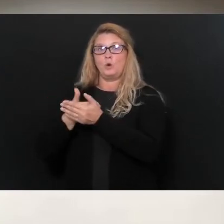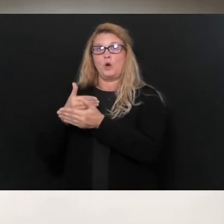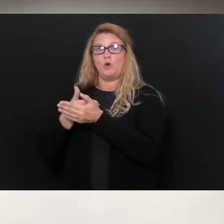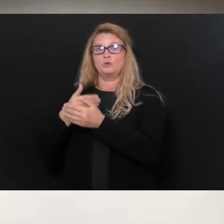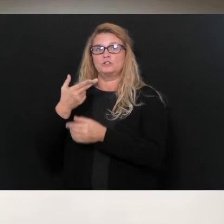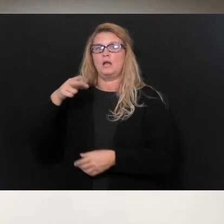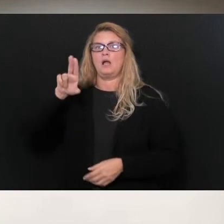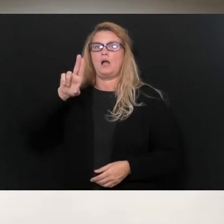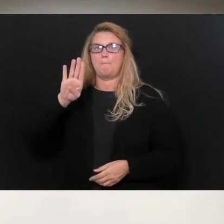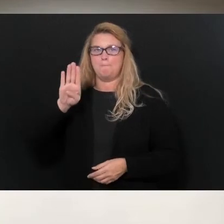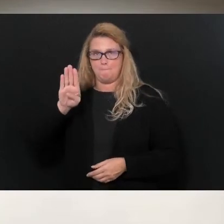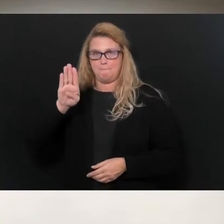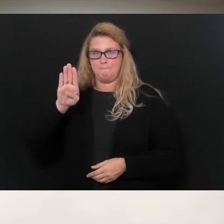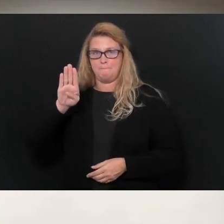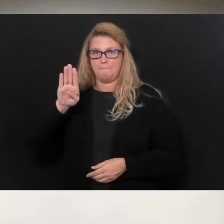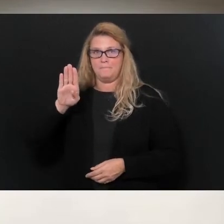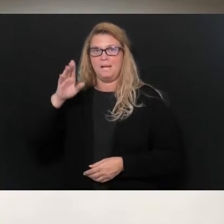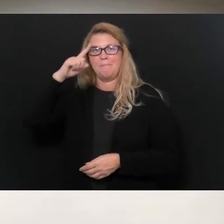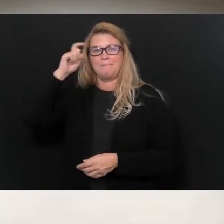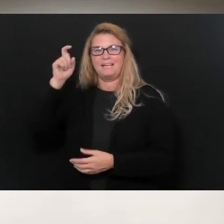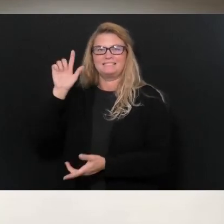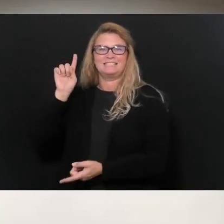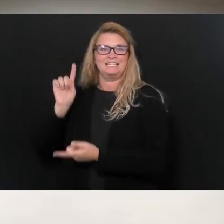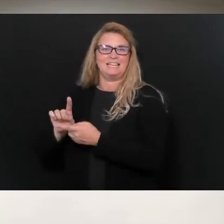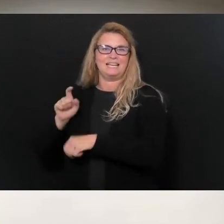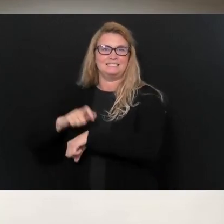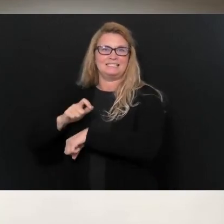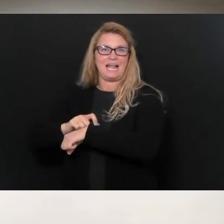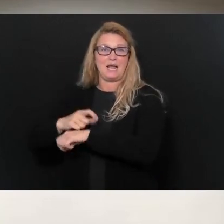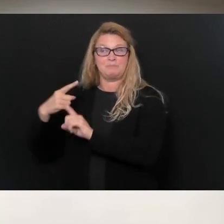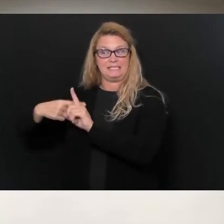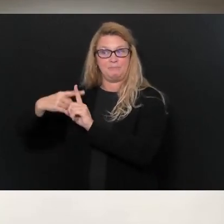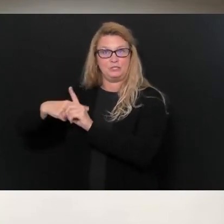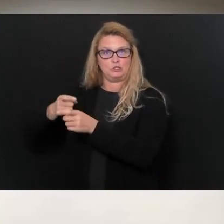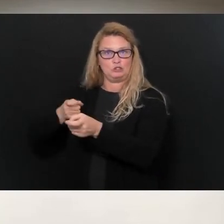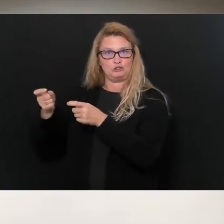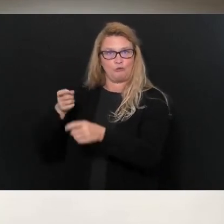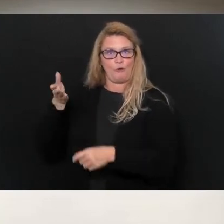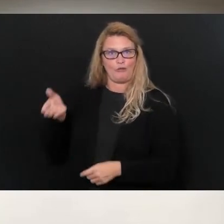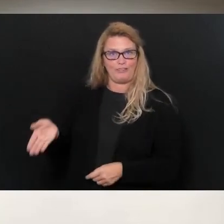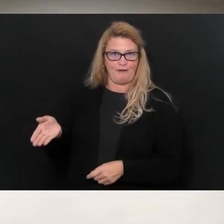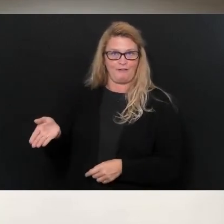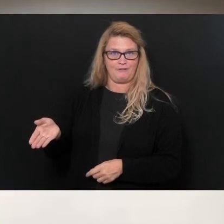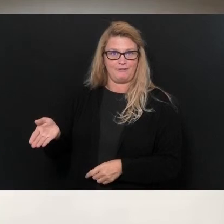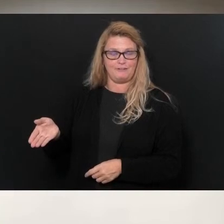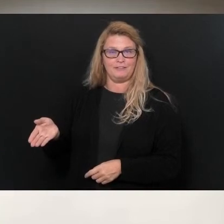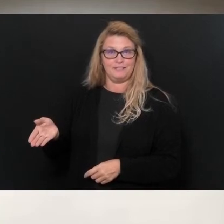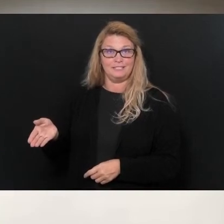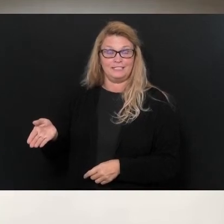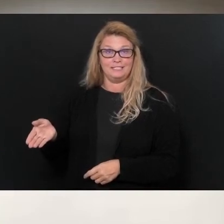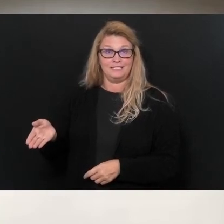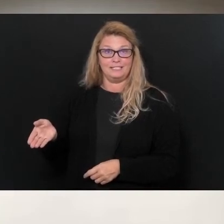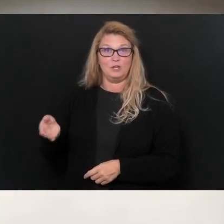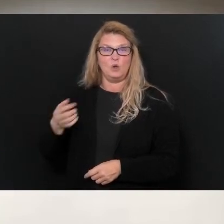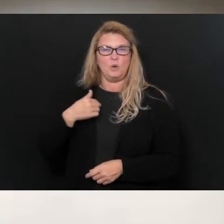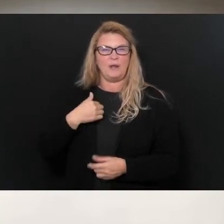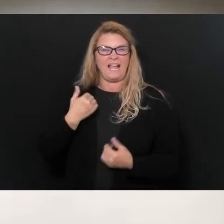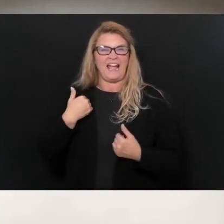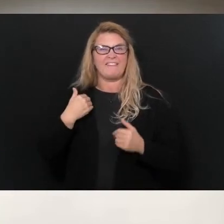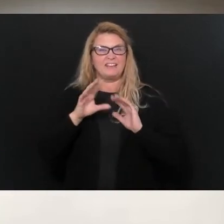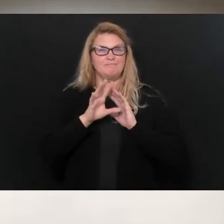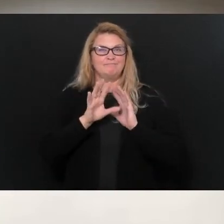so that it takes less to maintain those temperature controls. As was pointed out in the video, we have a